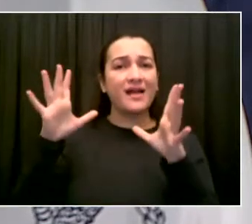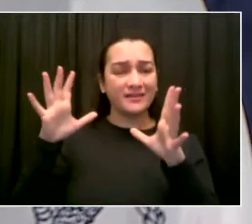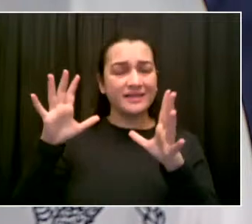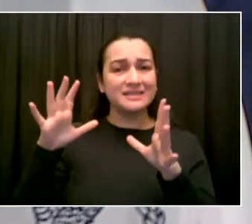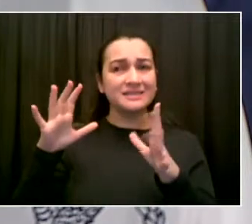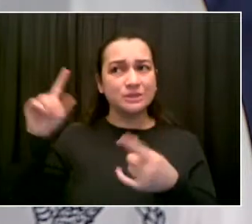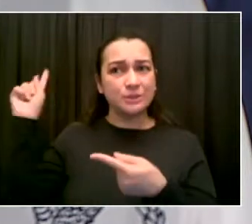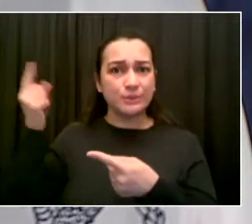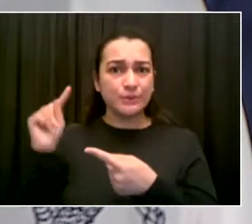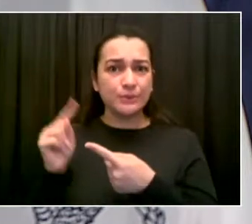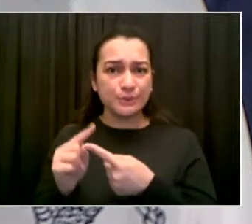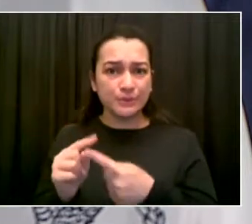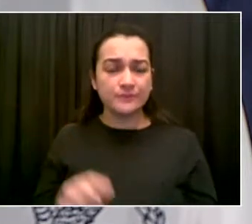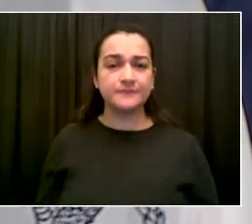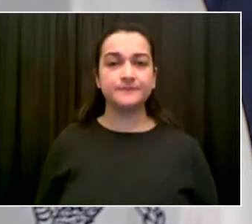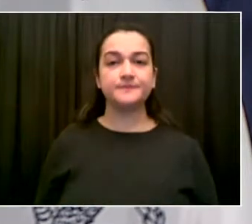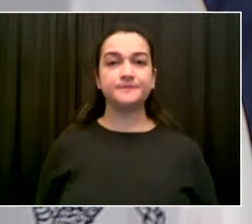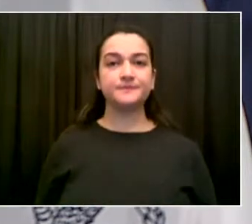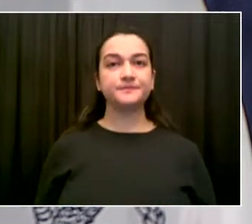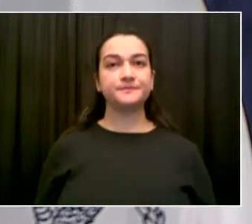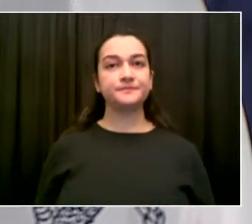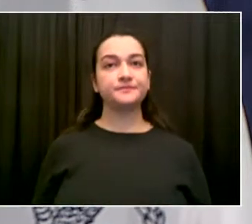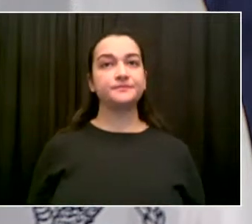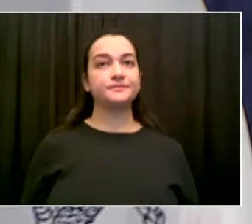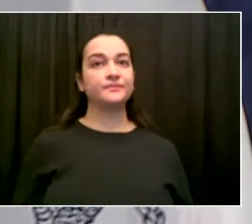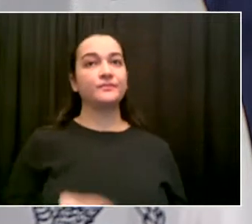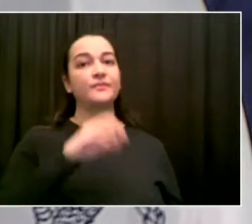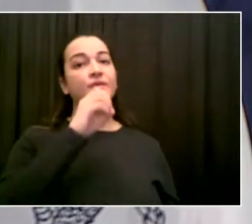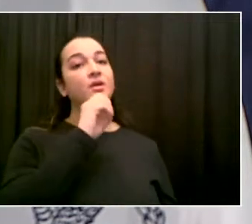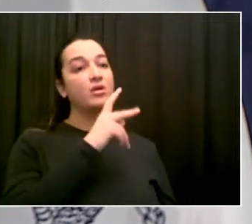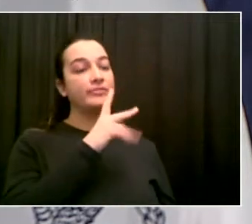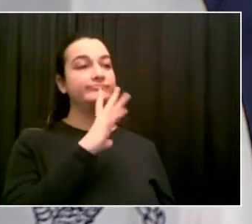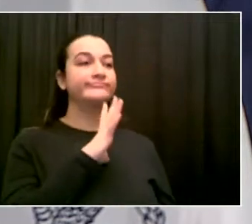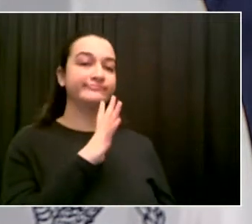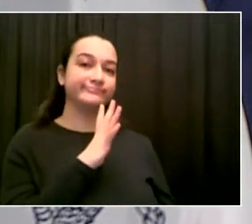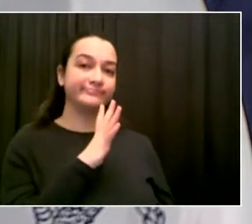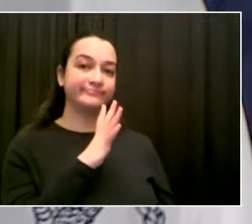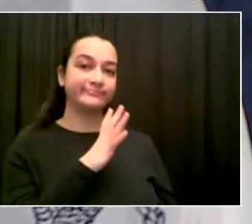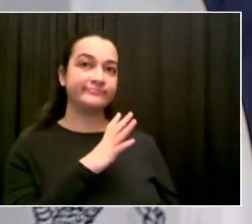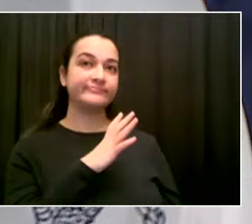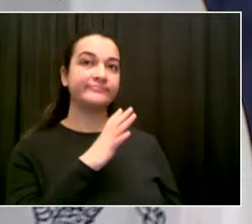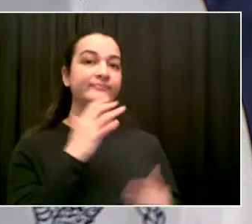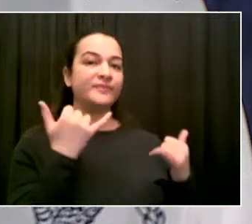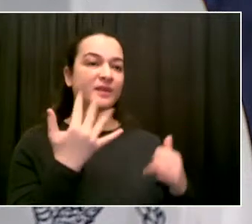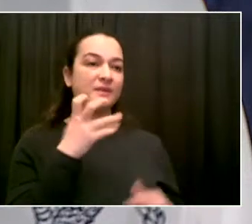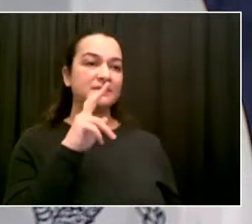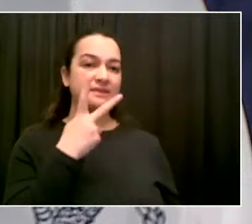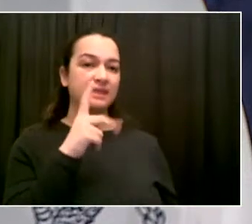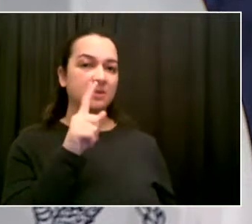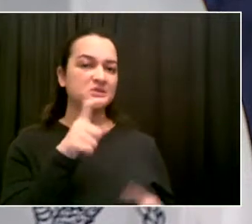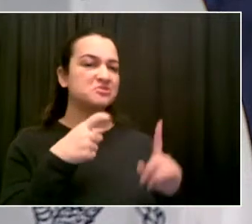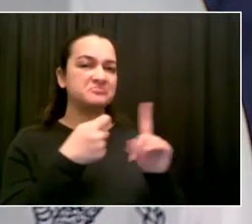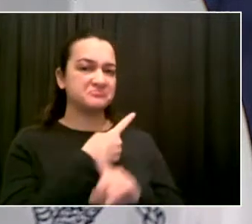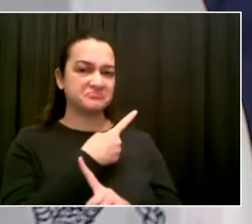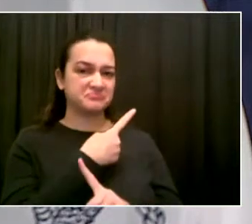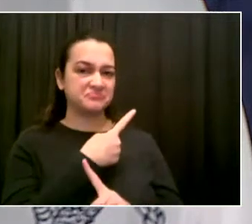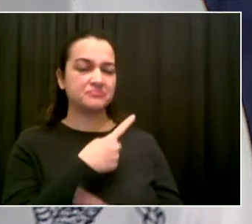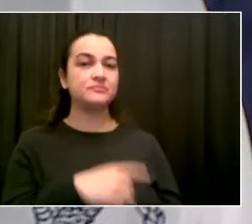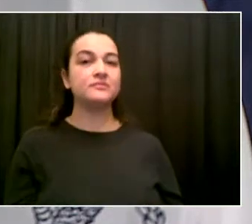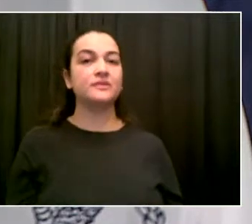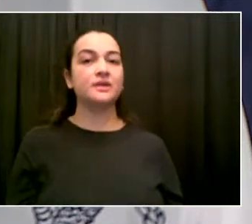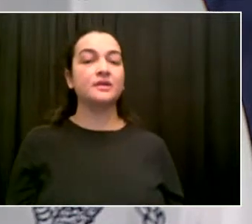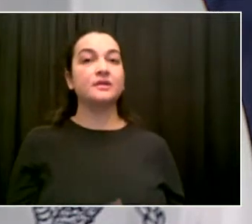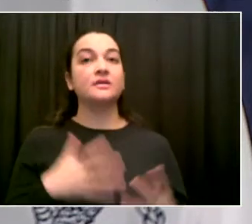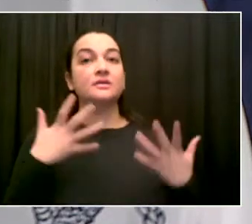Switching gears here, I wanted to ask you about a story that came out in the city today